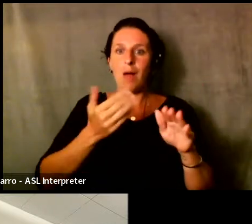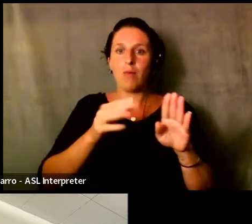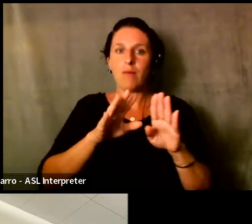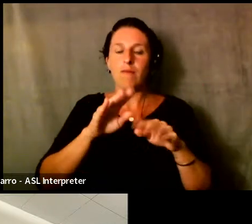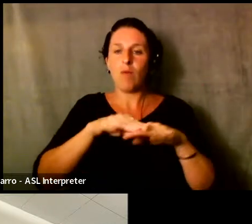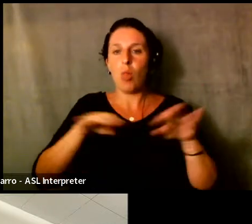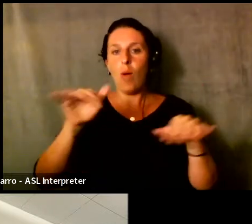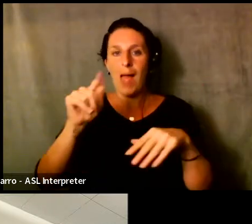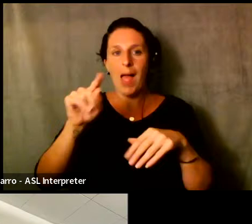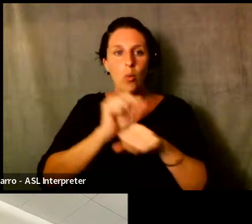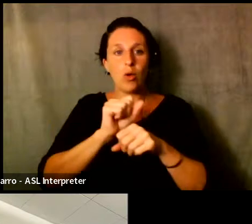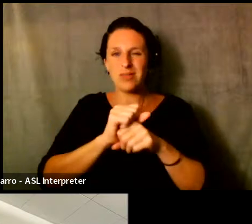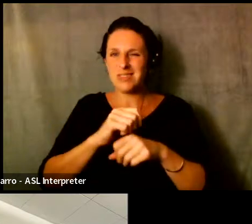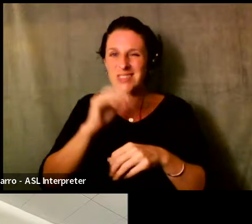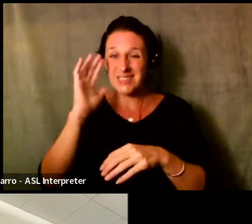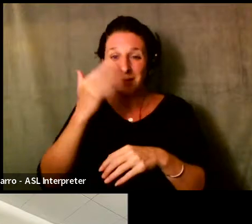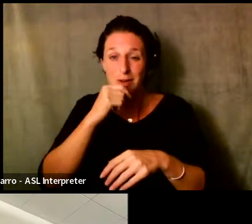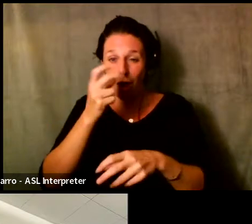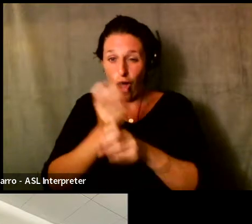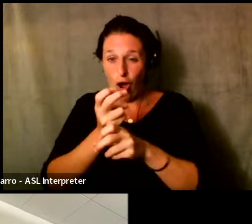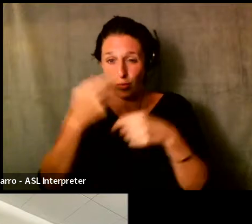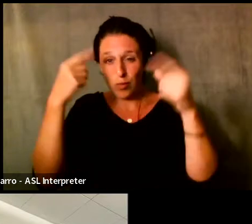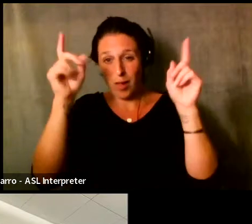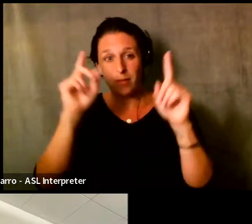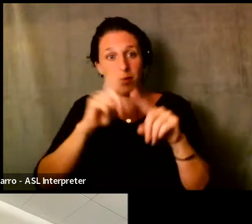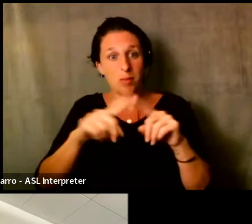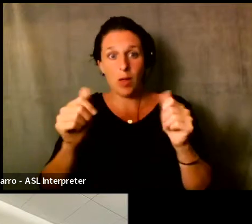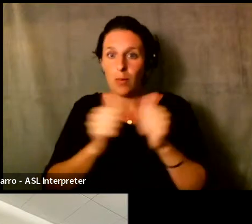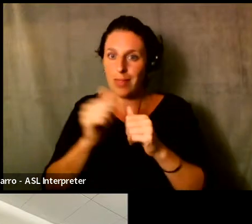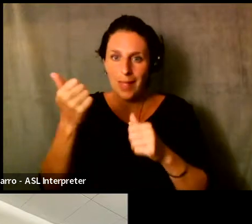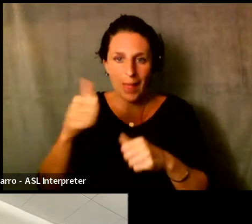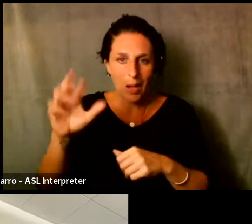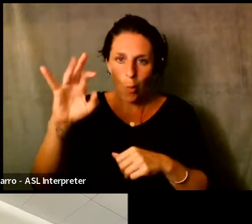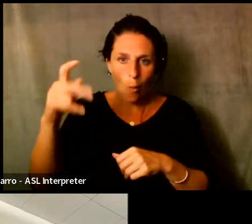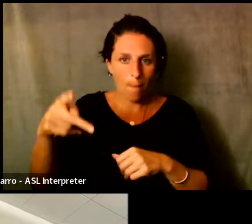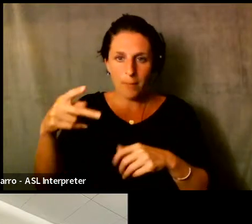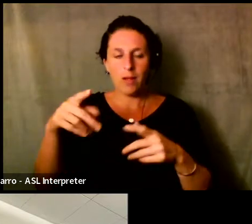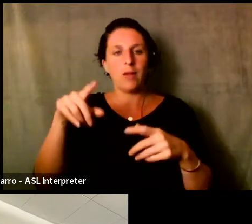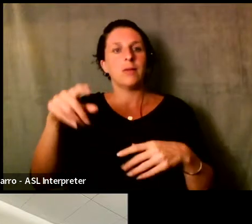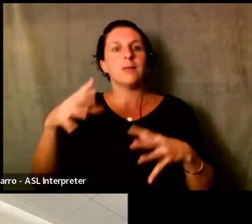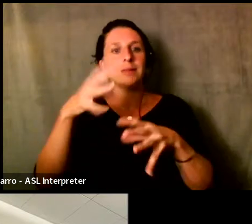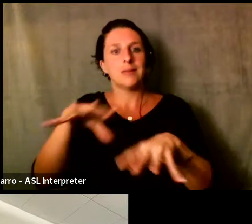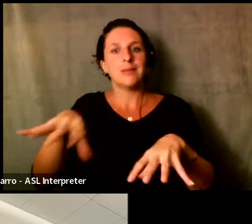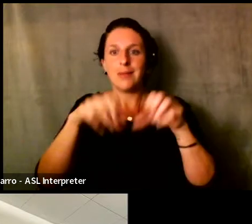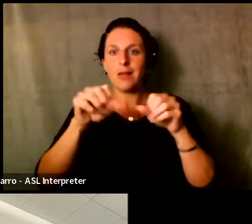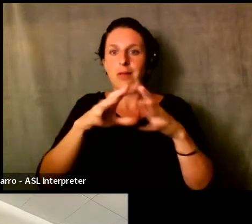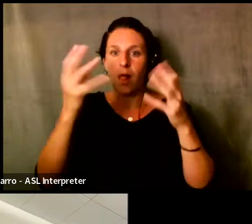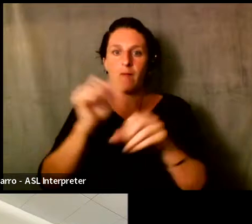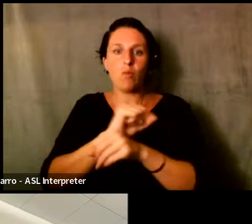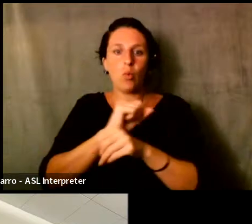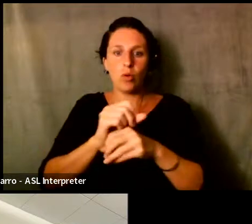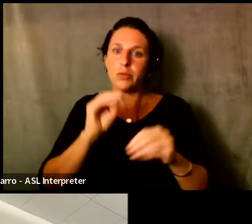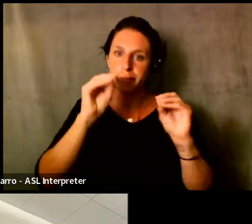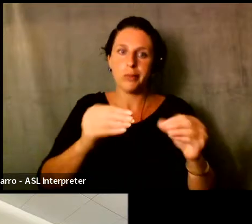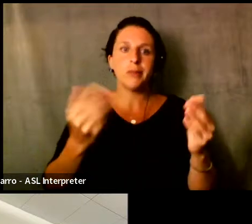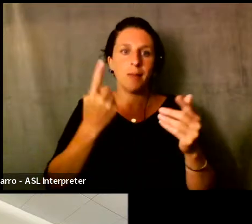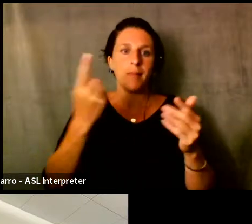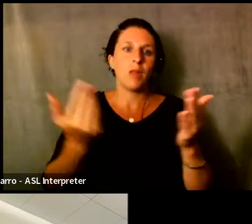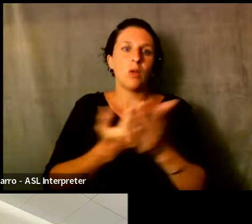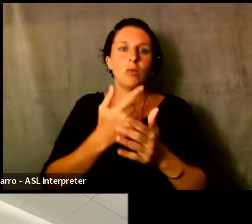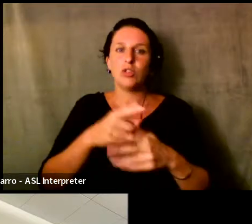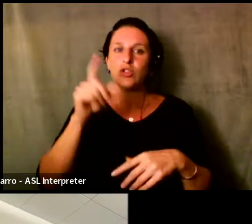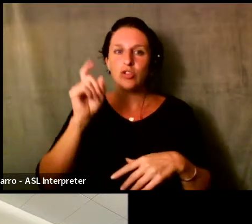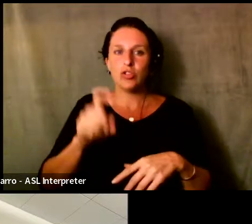hard to accomplish, but like with any corporation, it takes a lot of work to get something new put in. But we shouldn't have to take